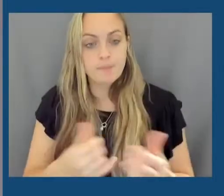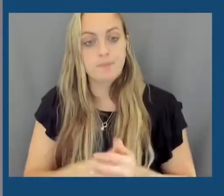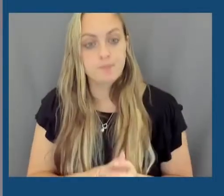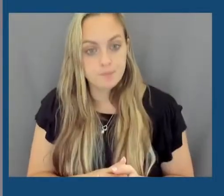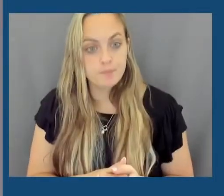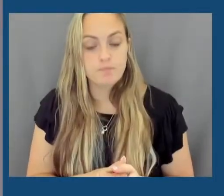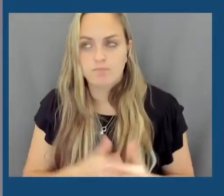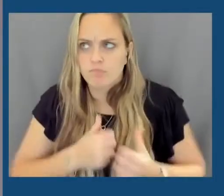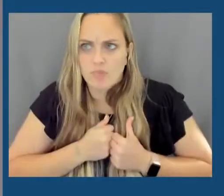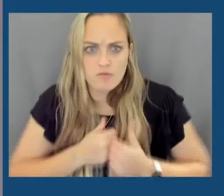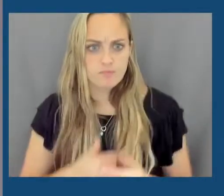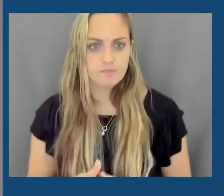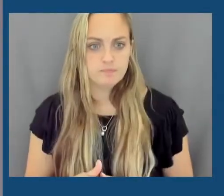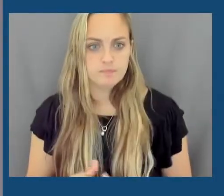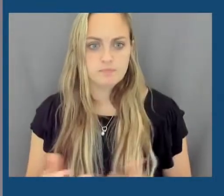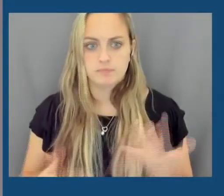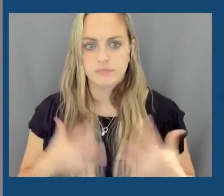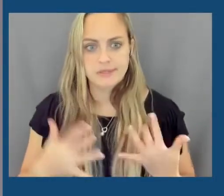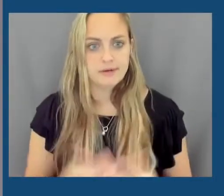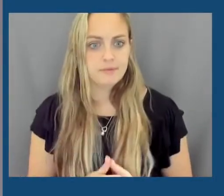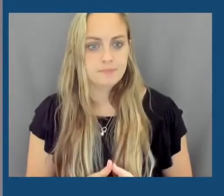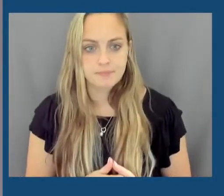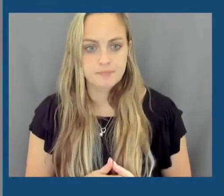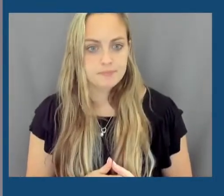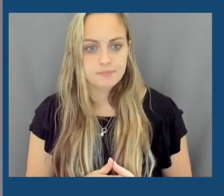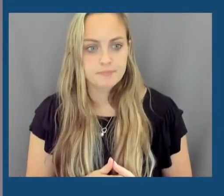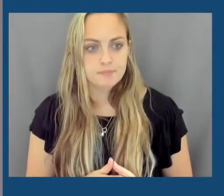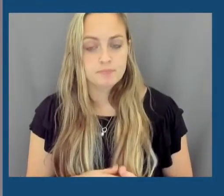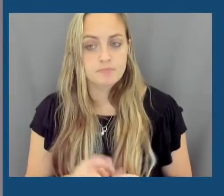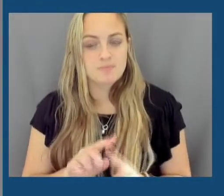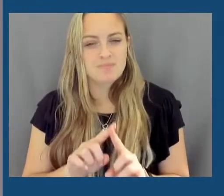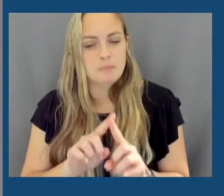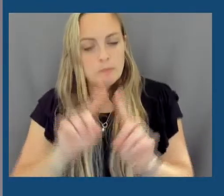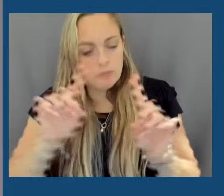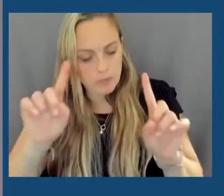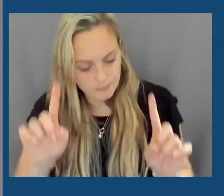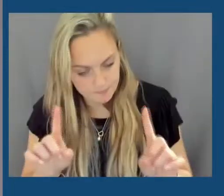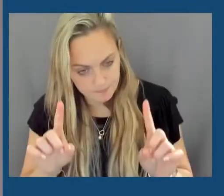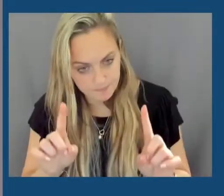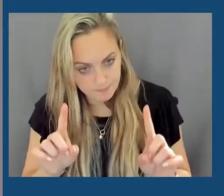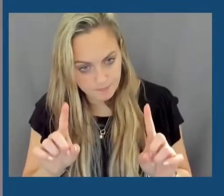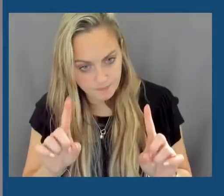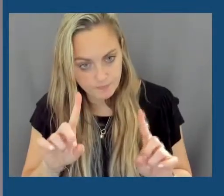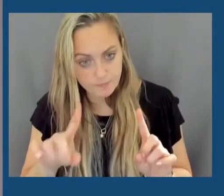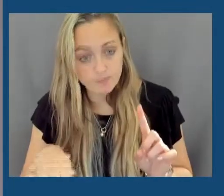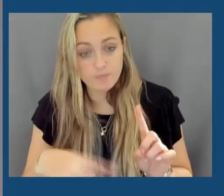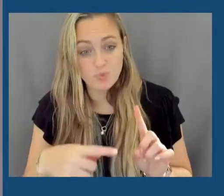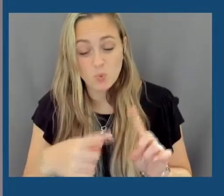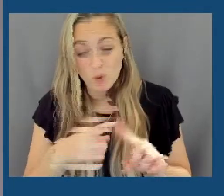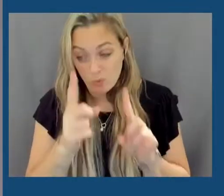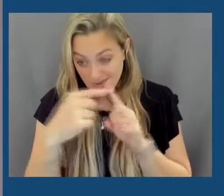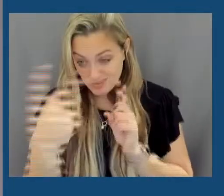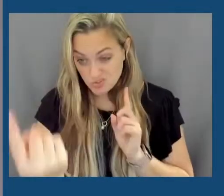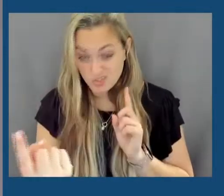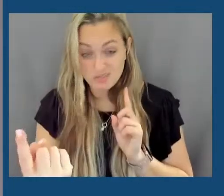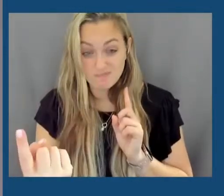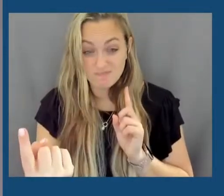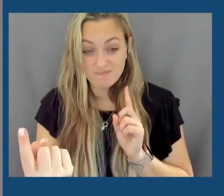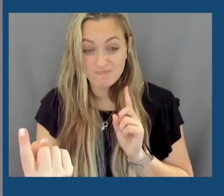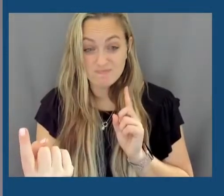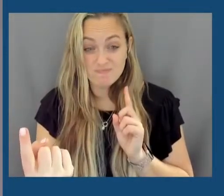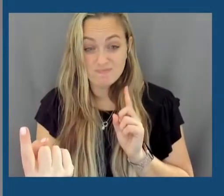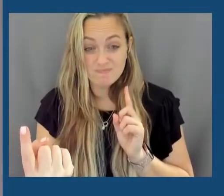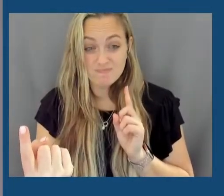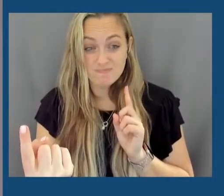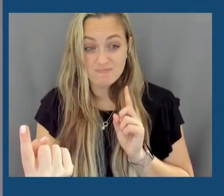It's exciting. But I'm also saying, when we disagree on something, get